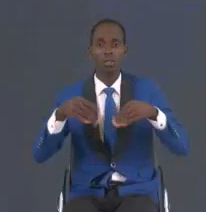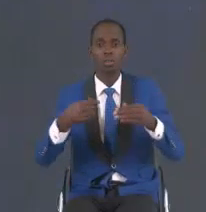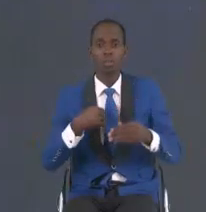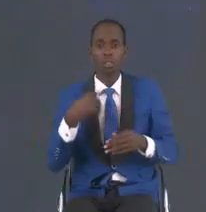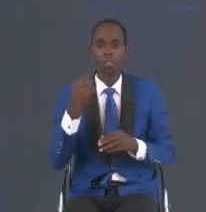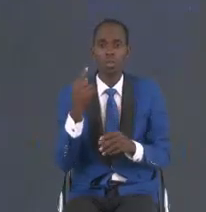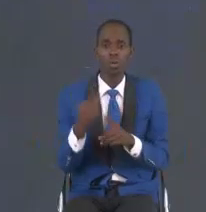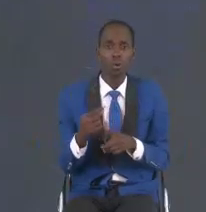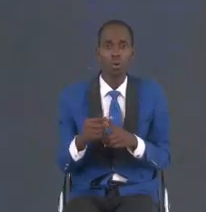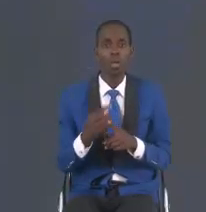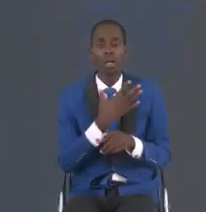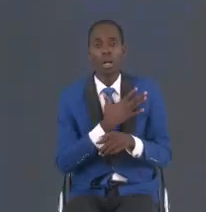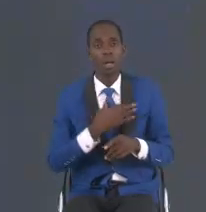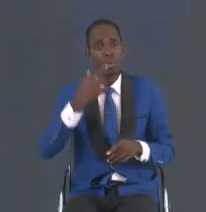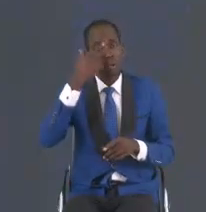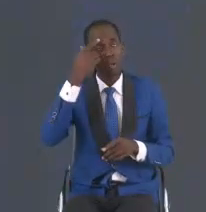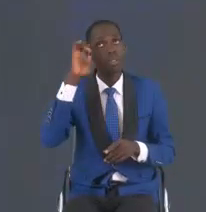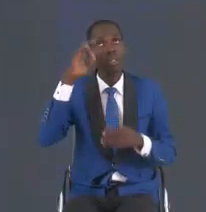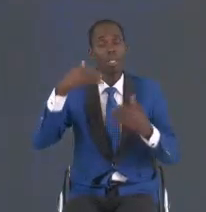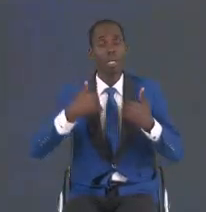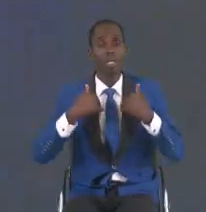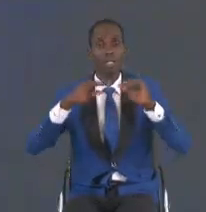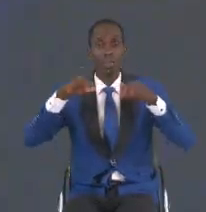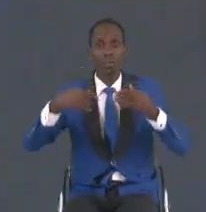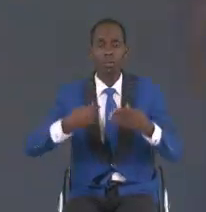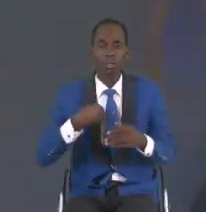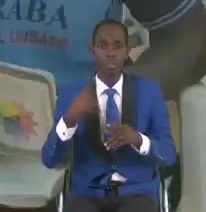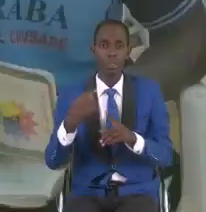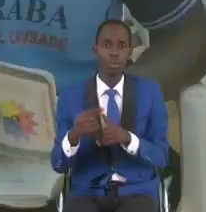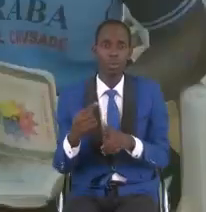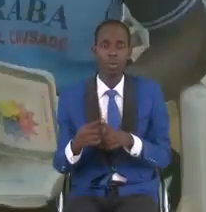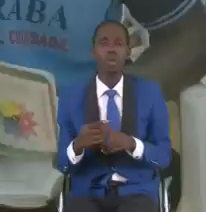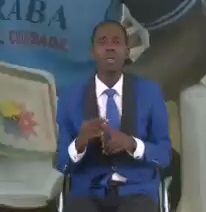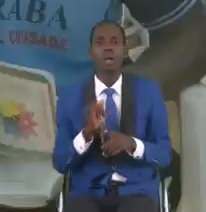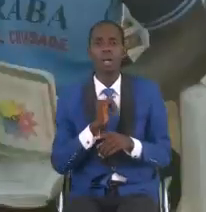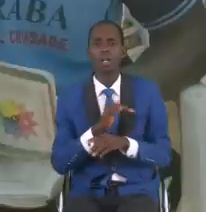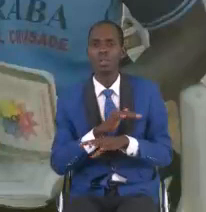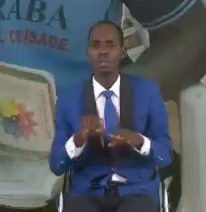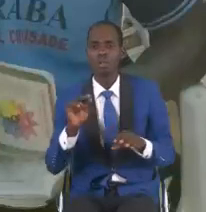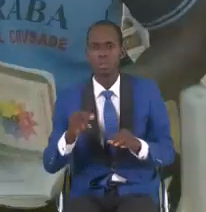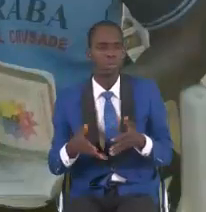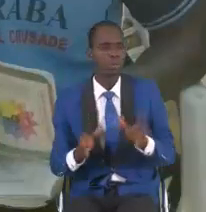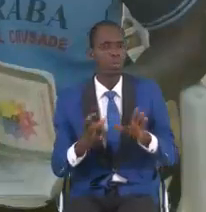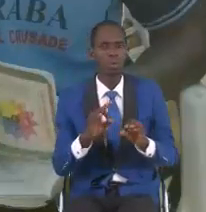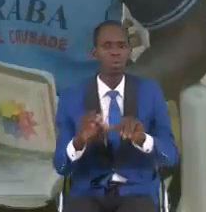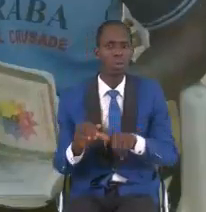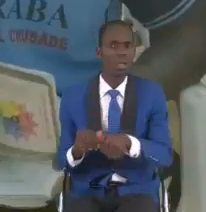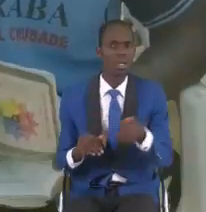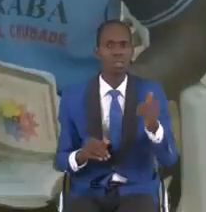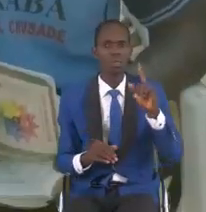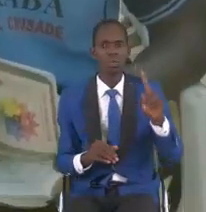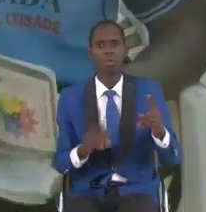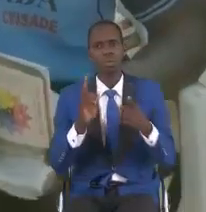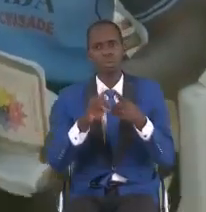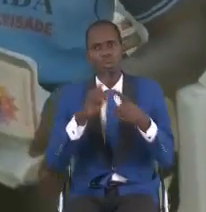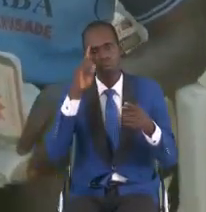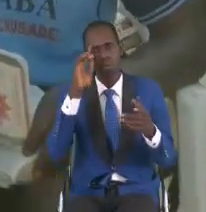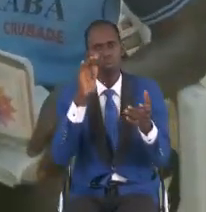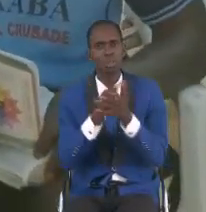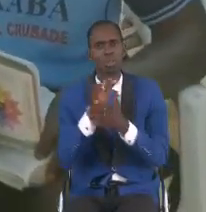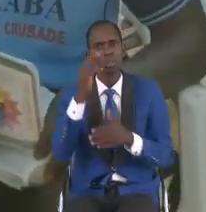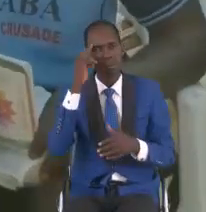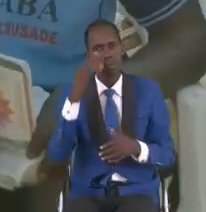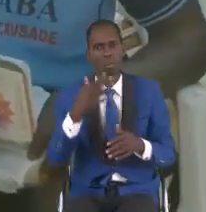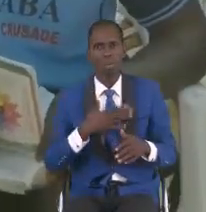And because he has given me the word, I don't need permission, the permission of anyone to believe for my